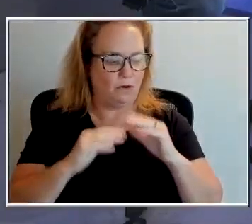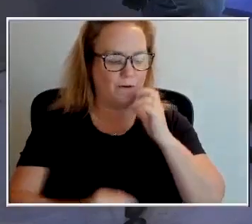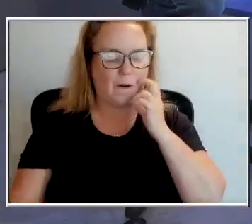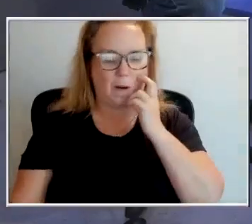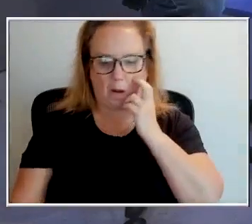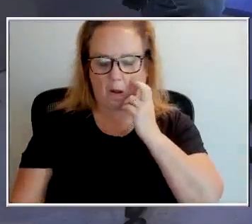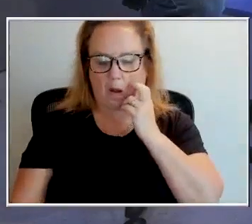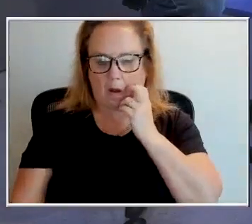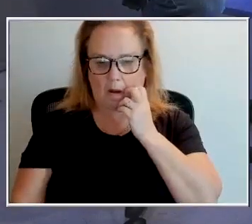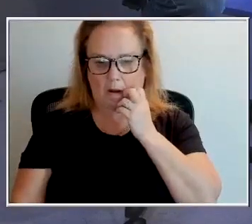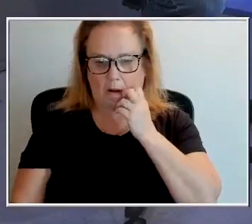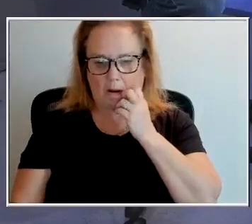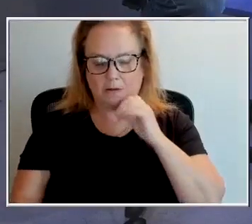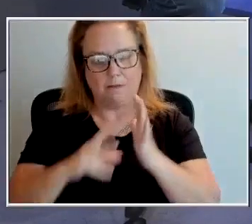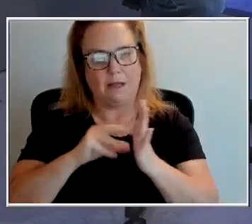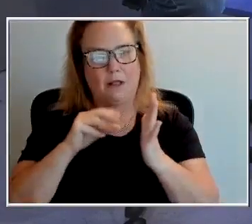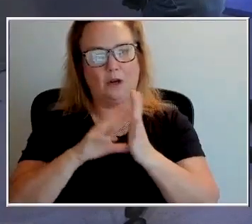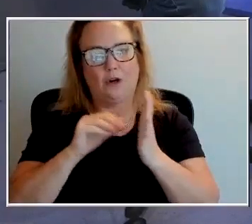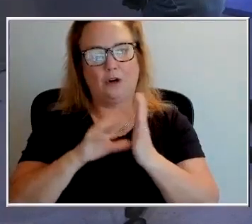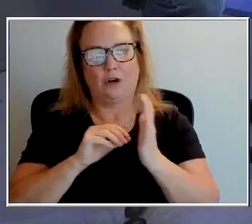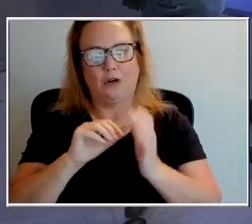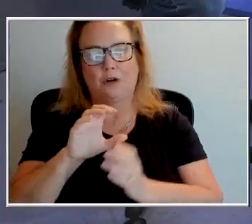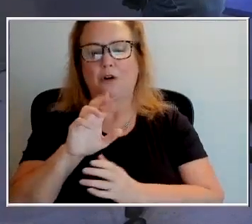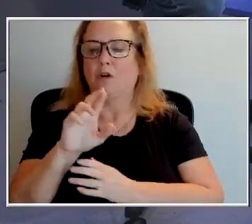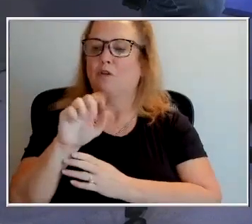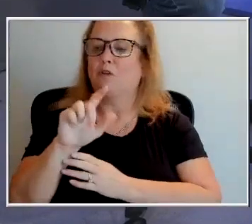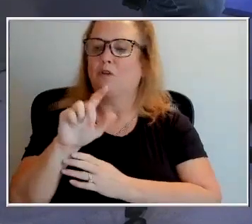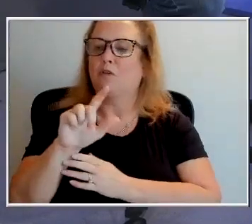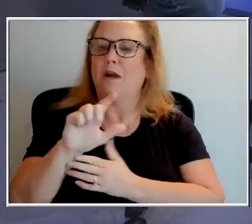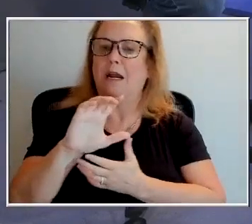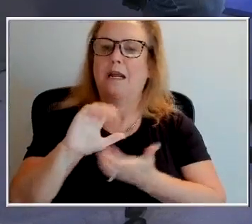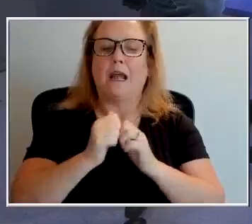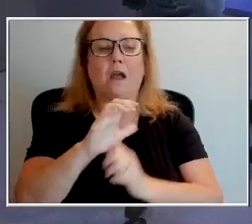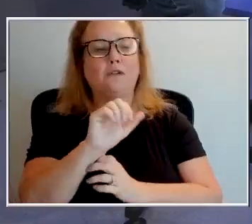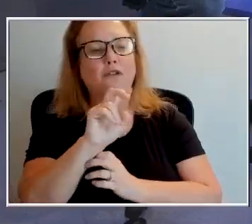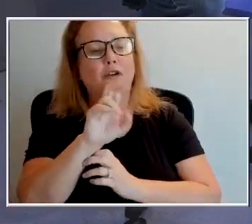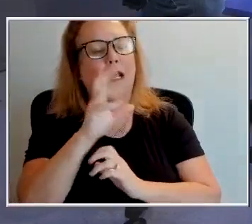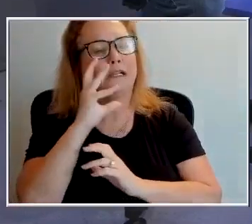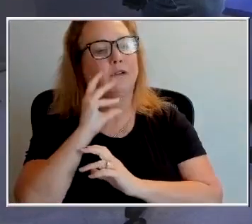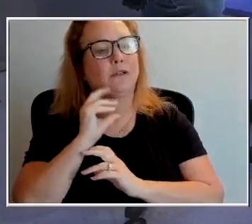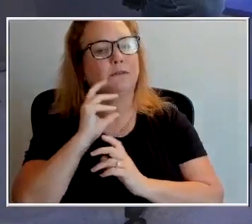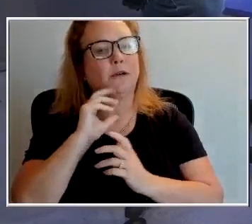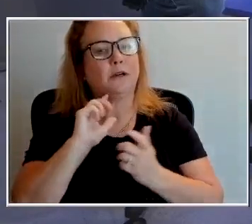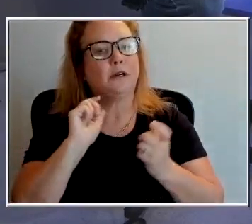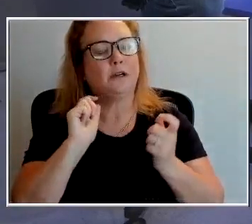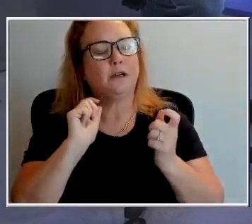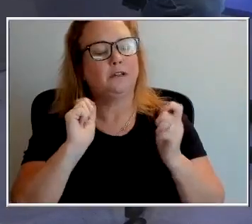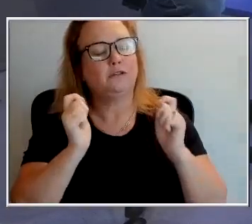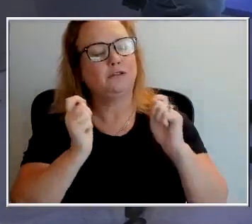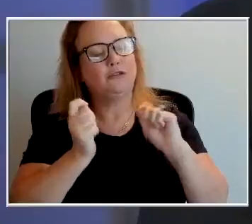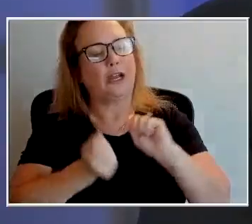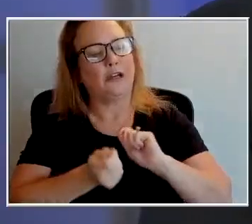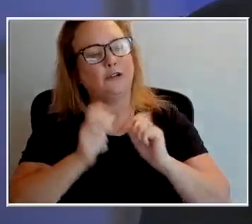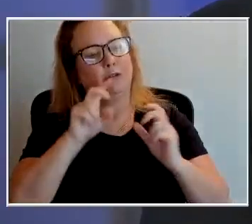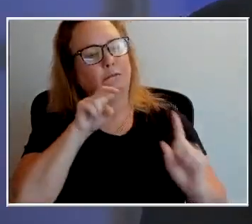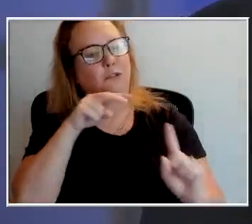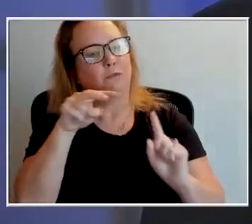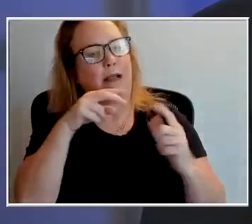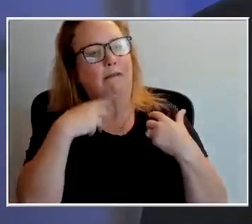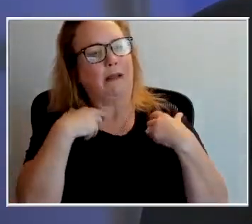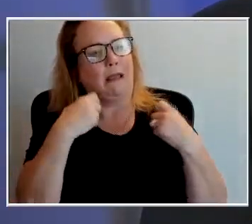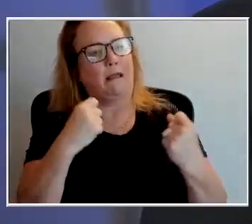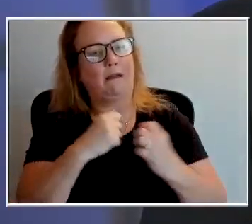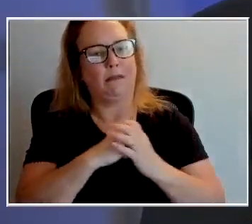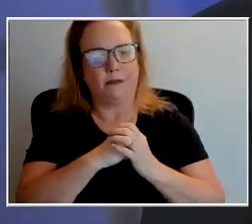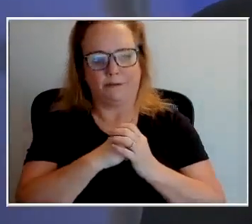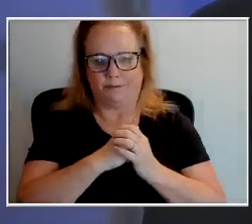big darn deal. Now, Craig, how has your cancer experience changed how you approach your health? It's a great